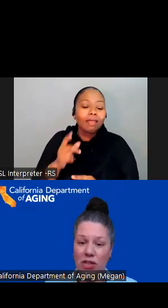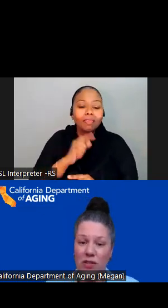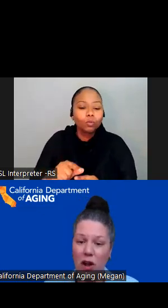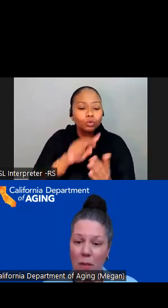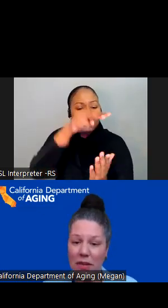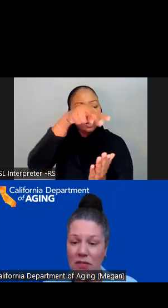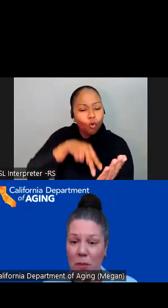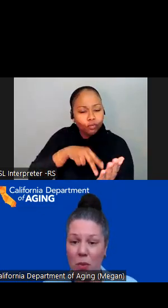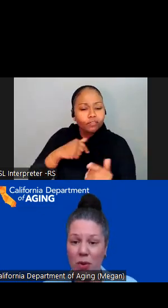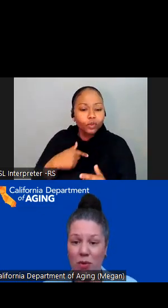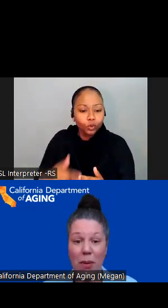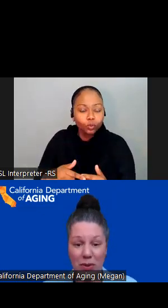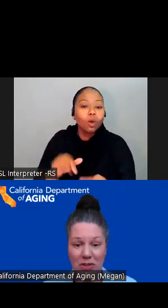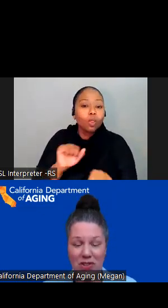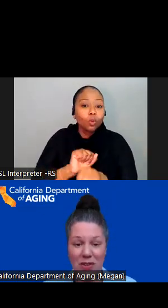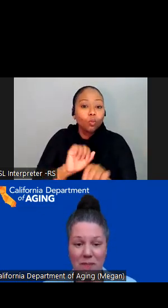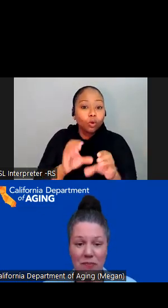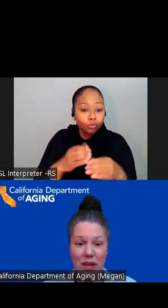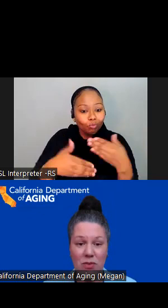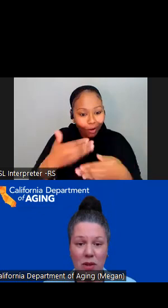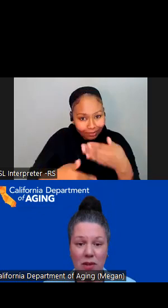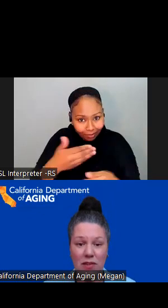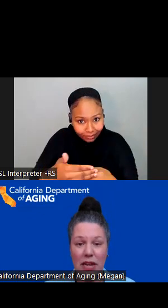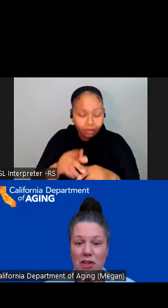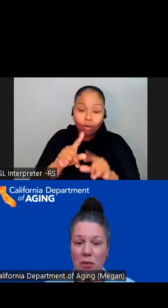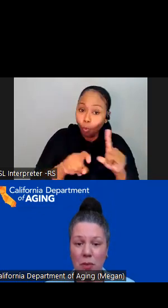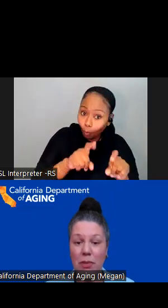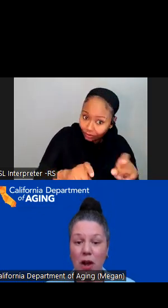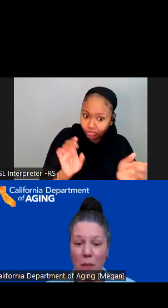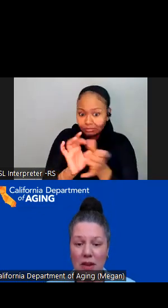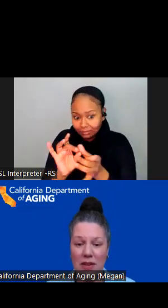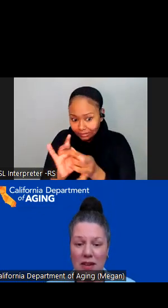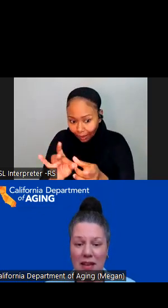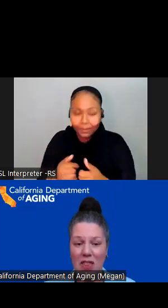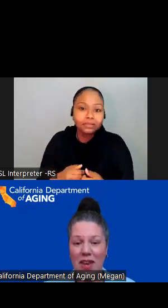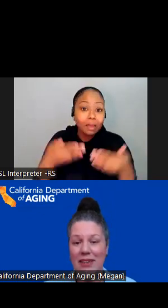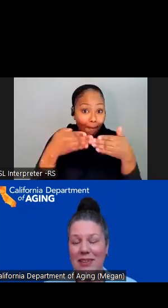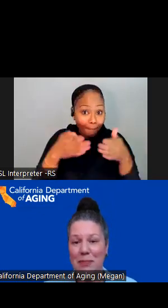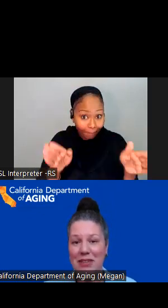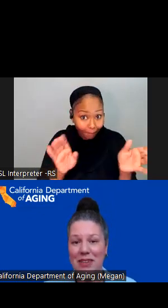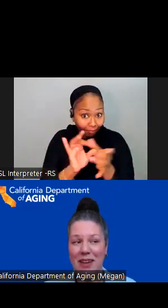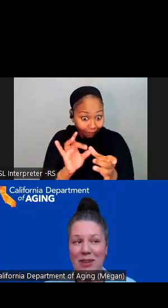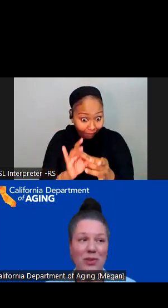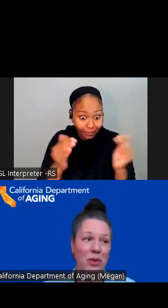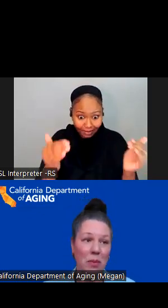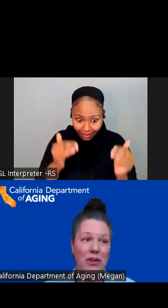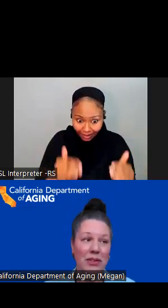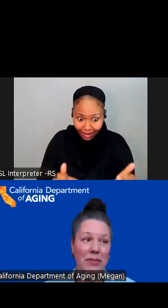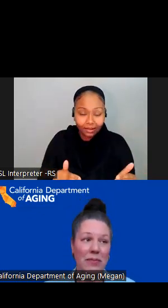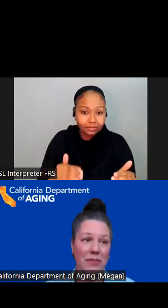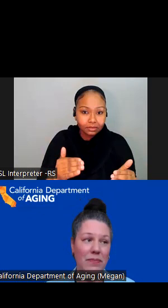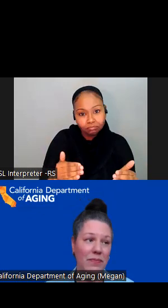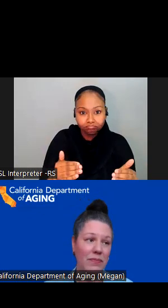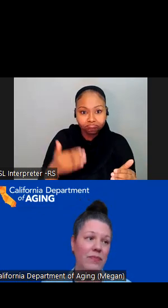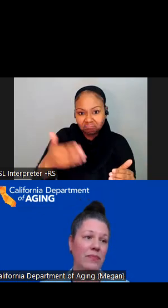taking questions and comments from the workgroup members, as well as engaging with public comment, and then next steps and closing